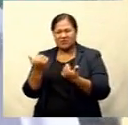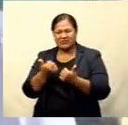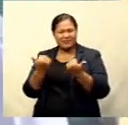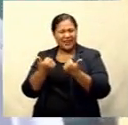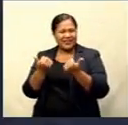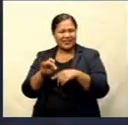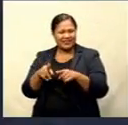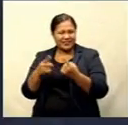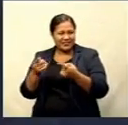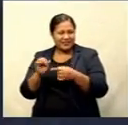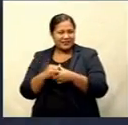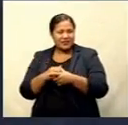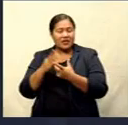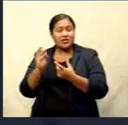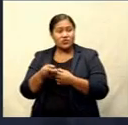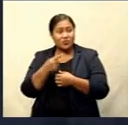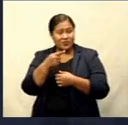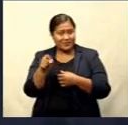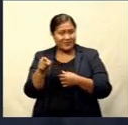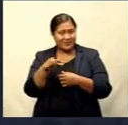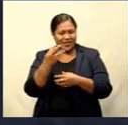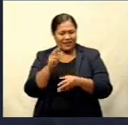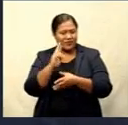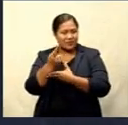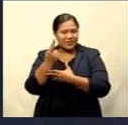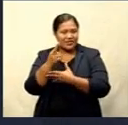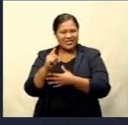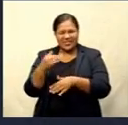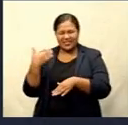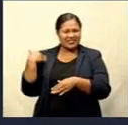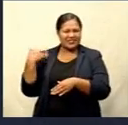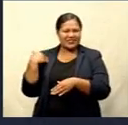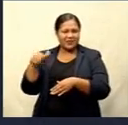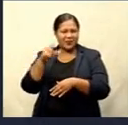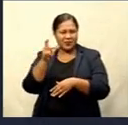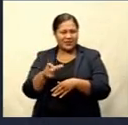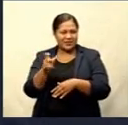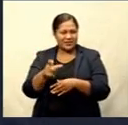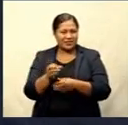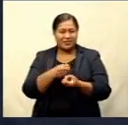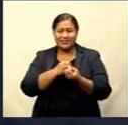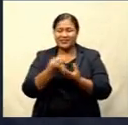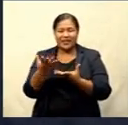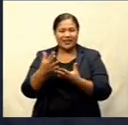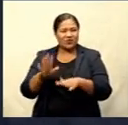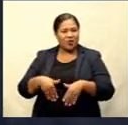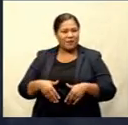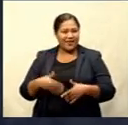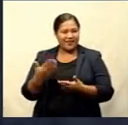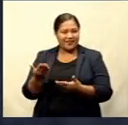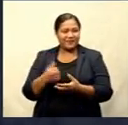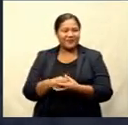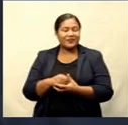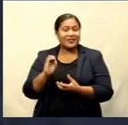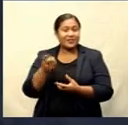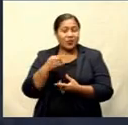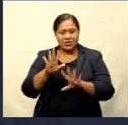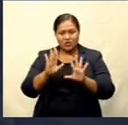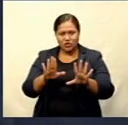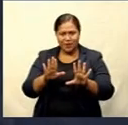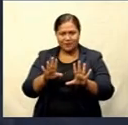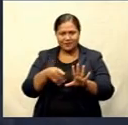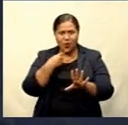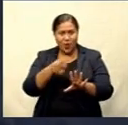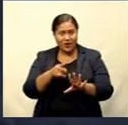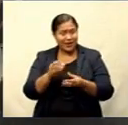occasions. Each charge represents one alleged Viber message sent to the complainant. A stop departure order has been